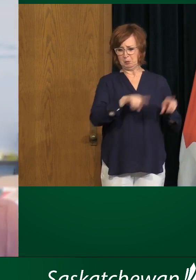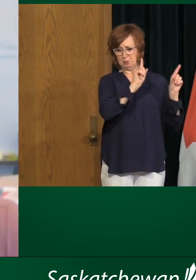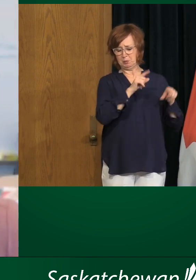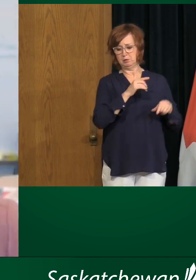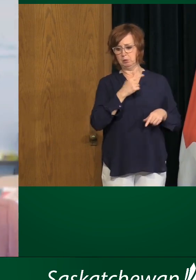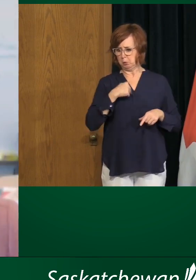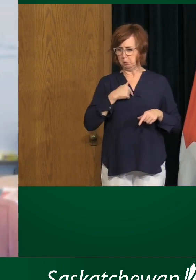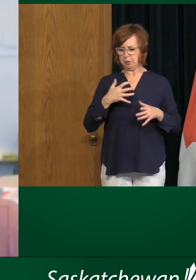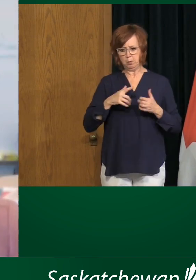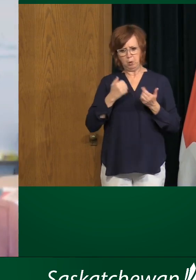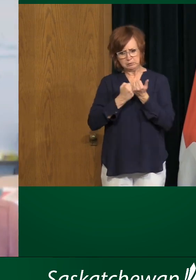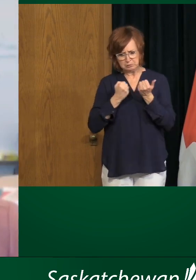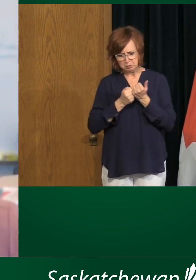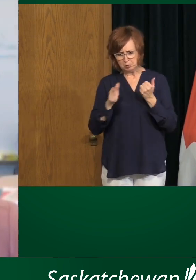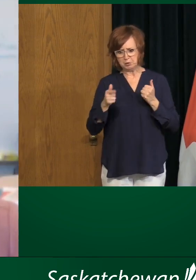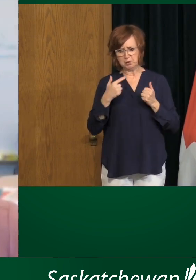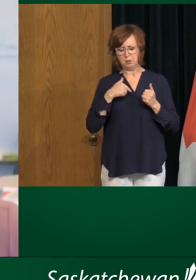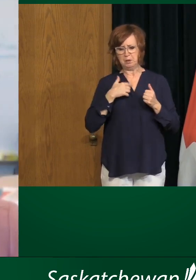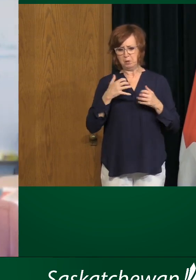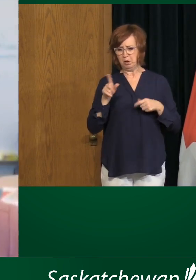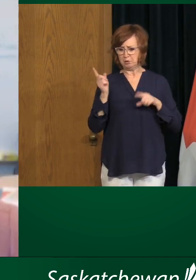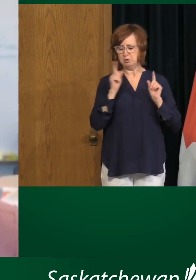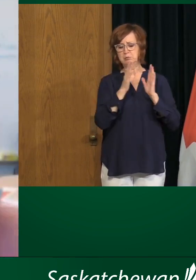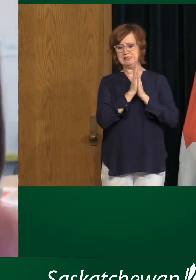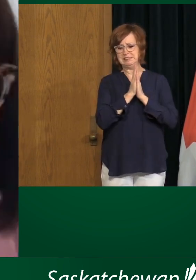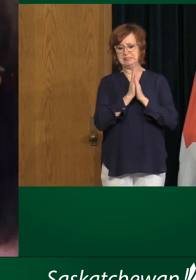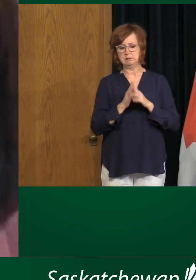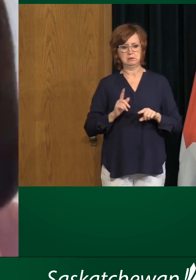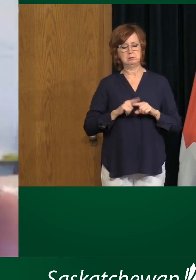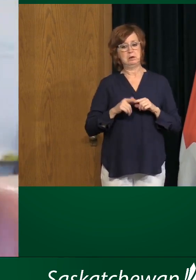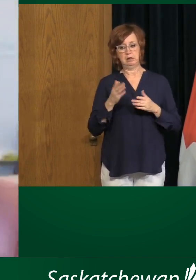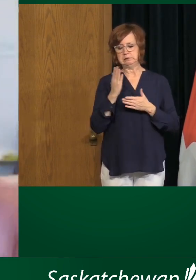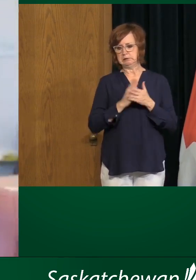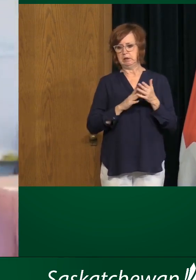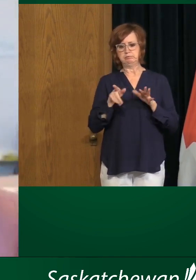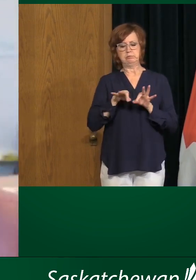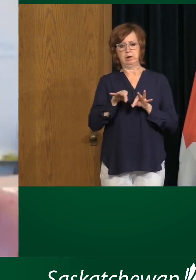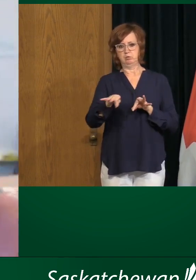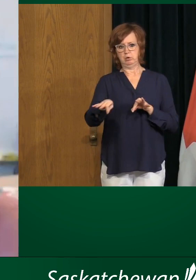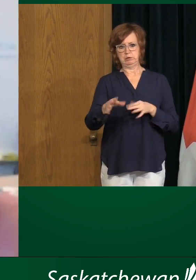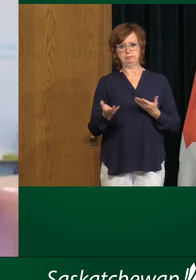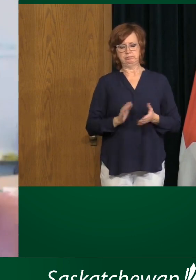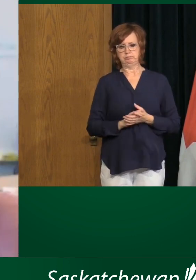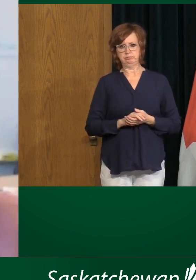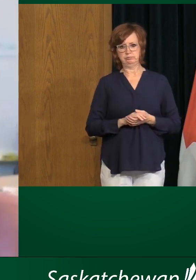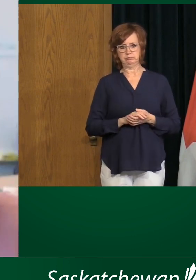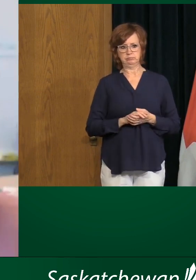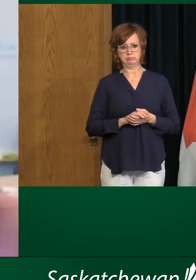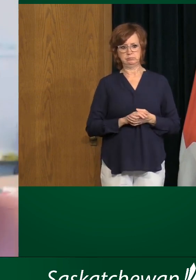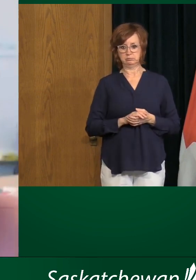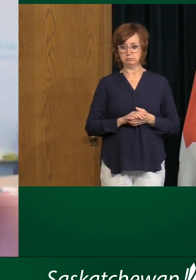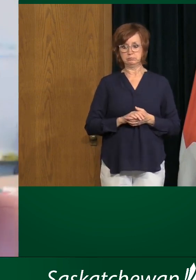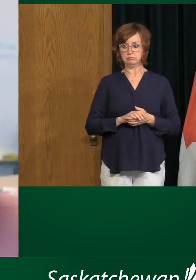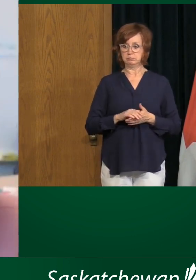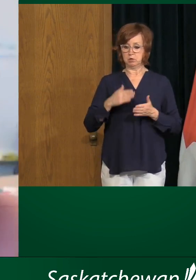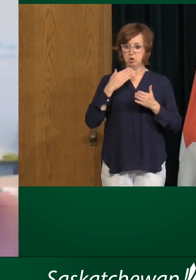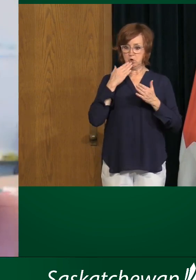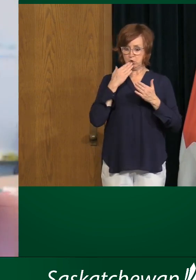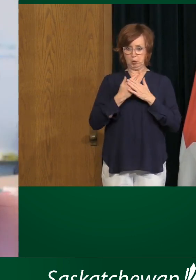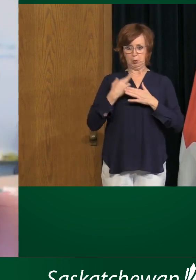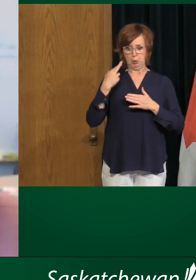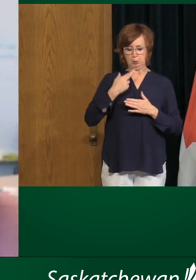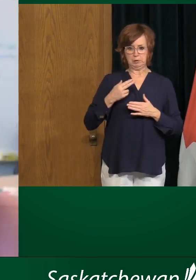Yet we still see patients that are, for I think, valid concerns about their